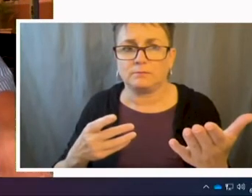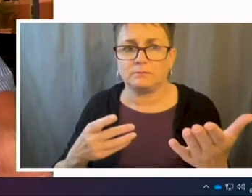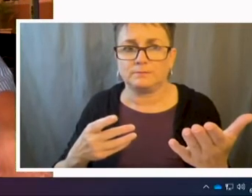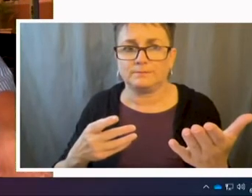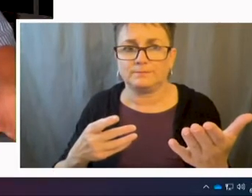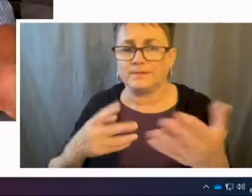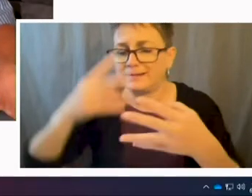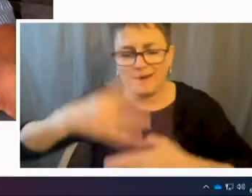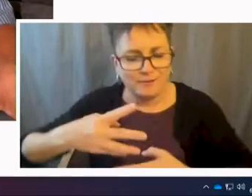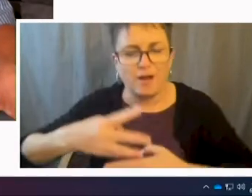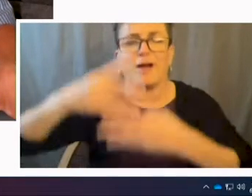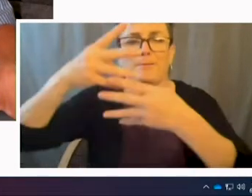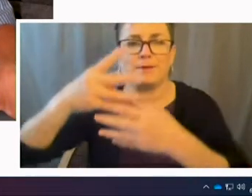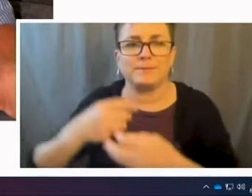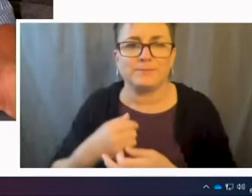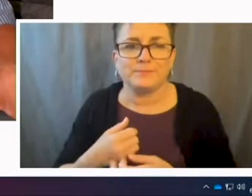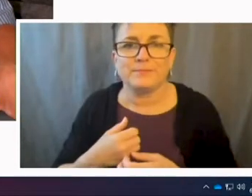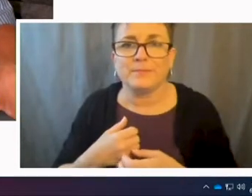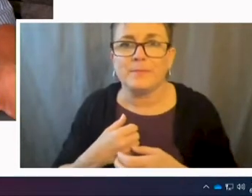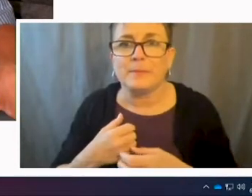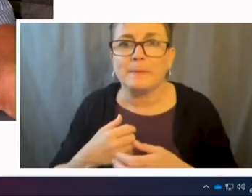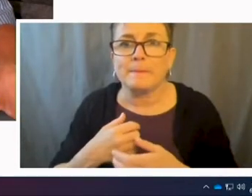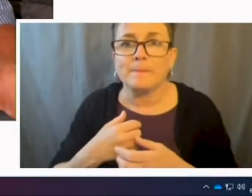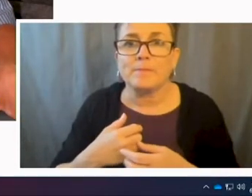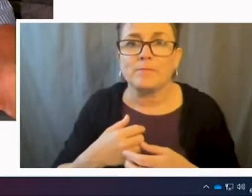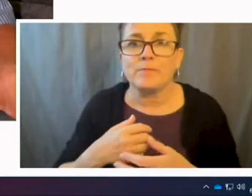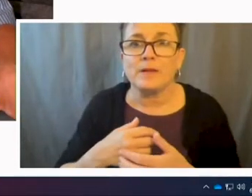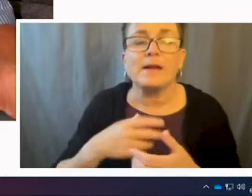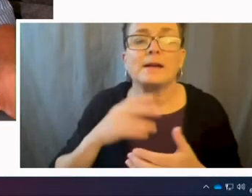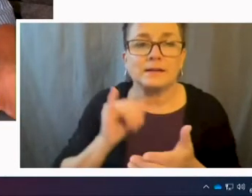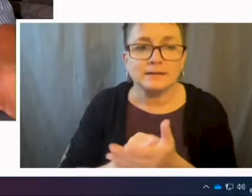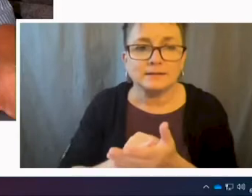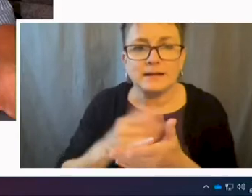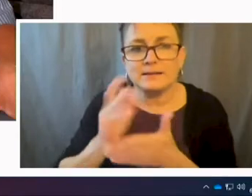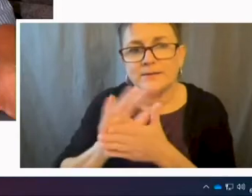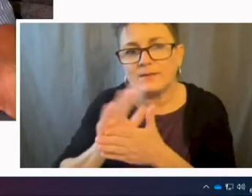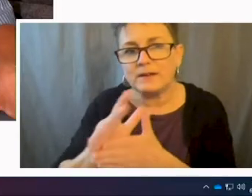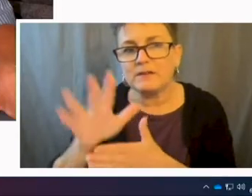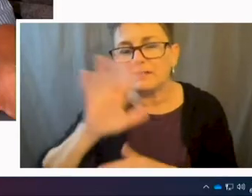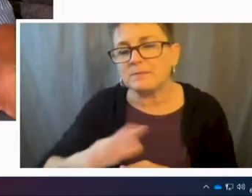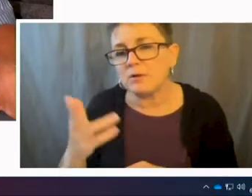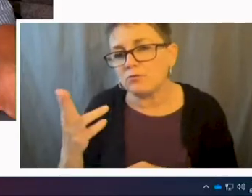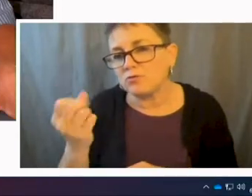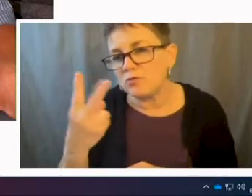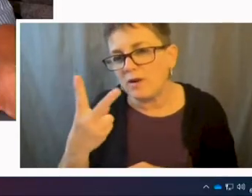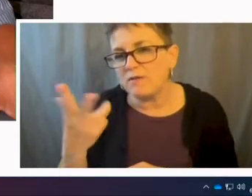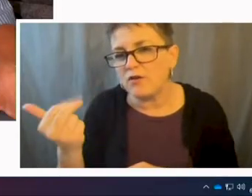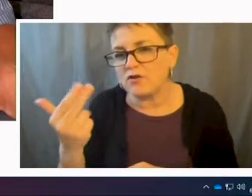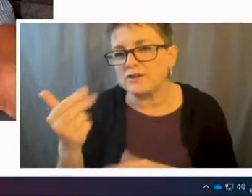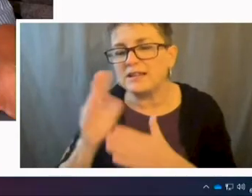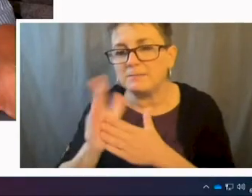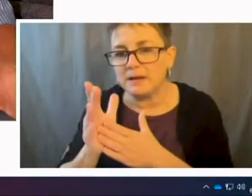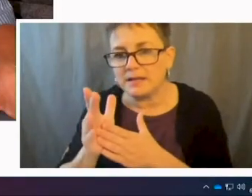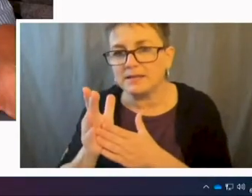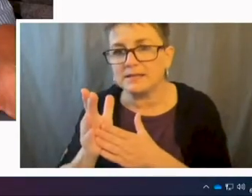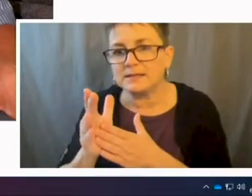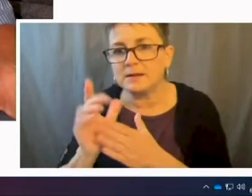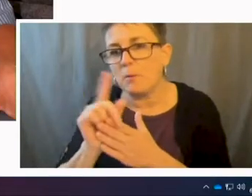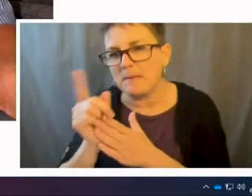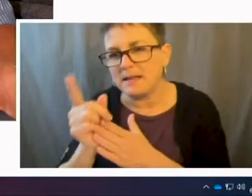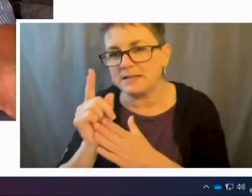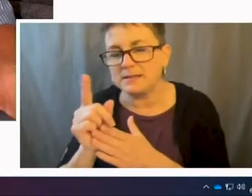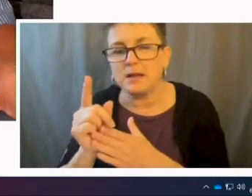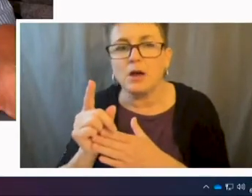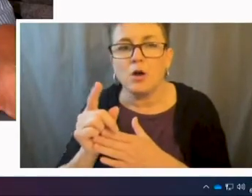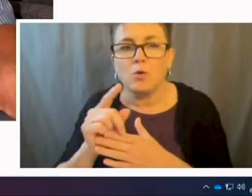a video. That's the overall video. It's about 12 or 13 minutes long with all the pieces put together that explain